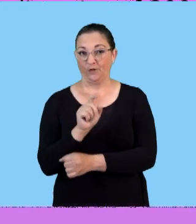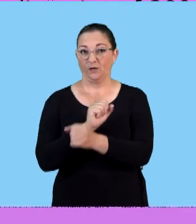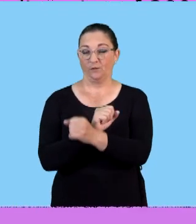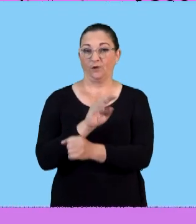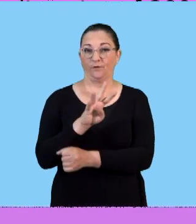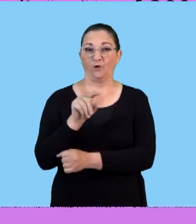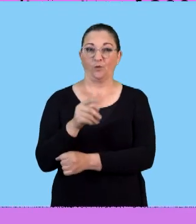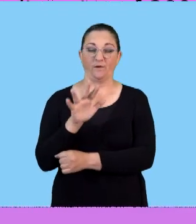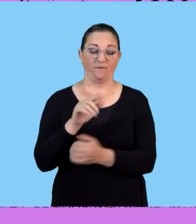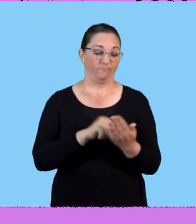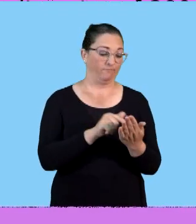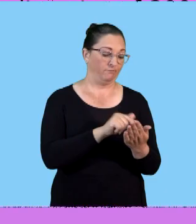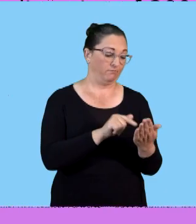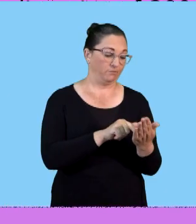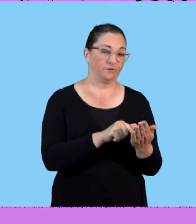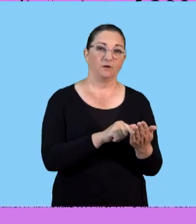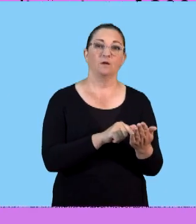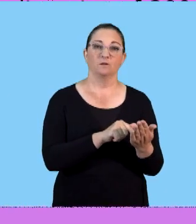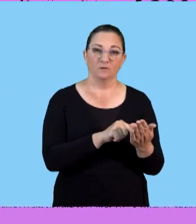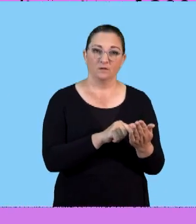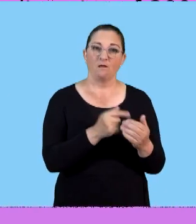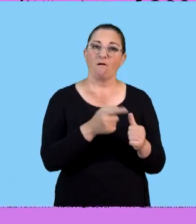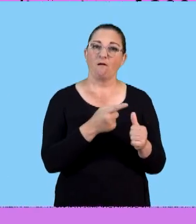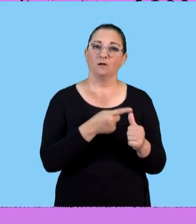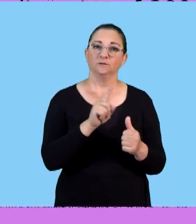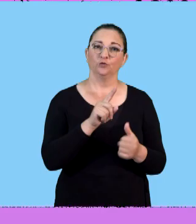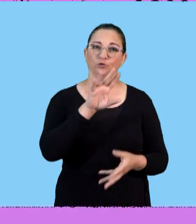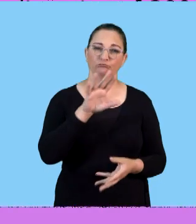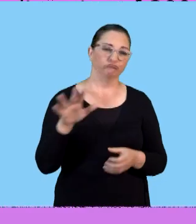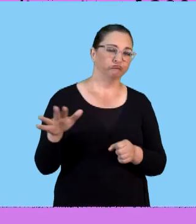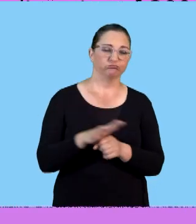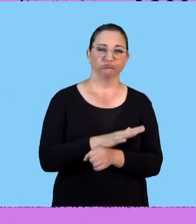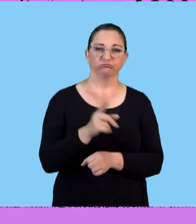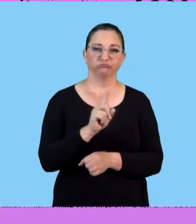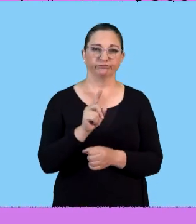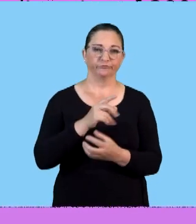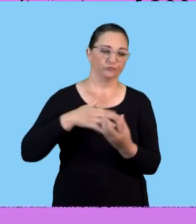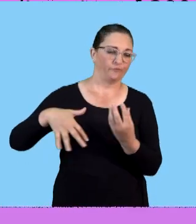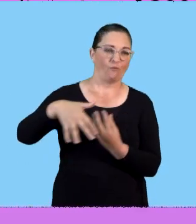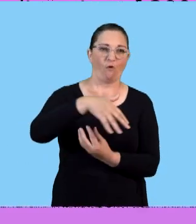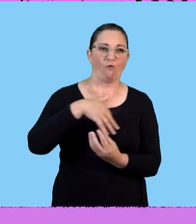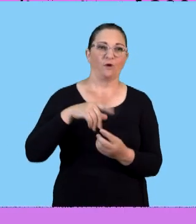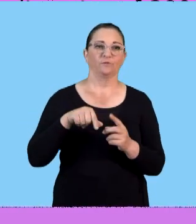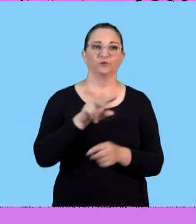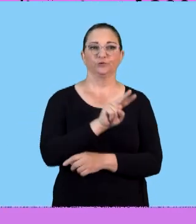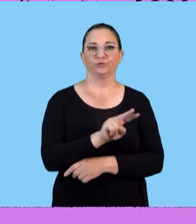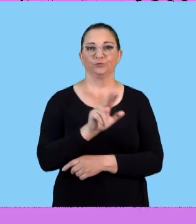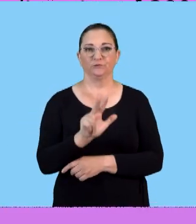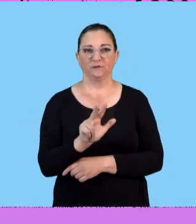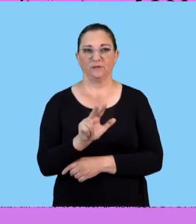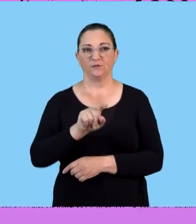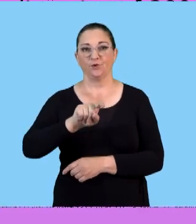by 1, multiply by 4.5. So this will give us a total surface area of